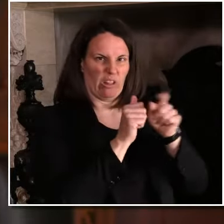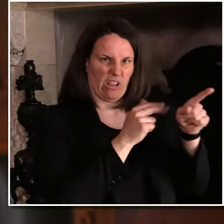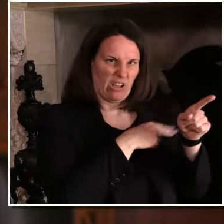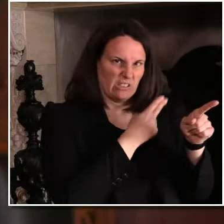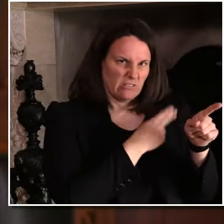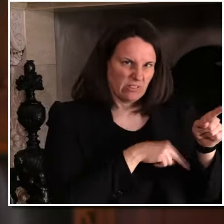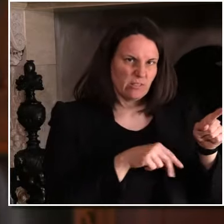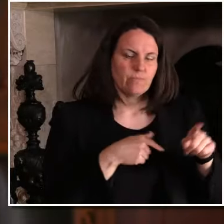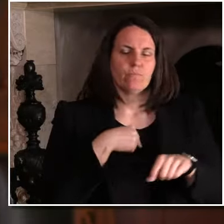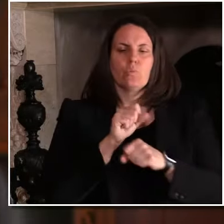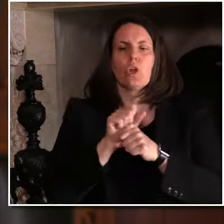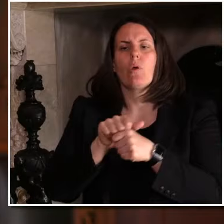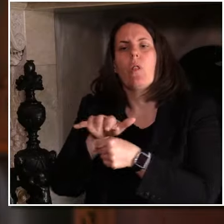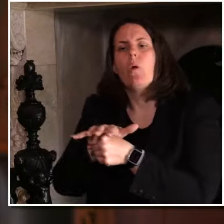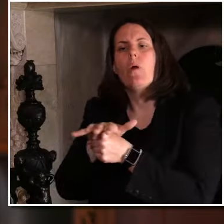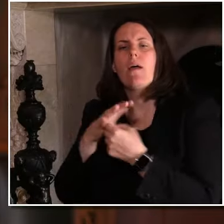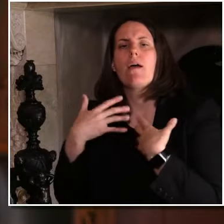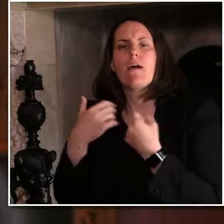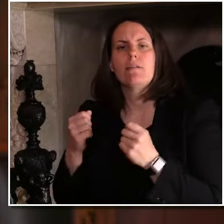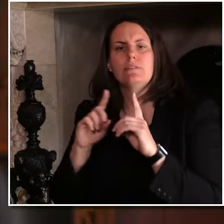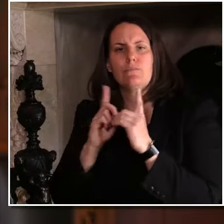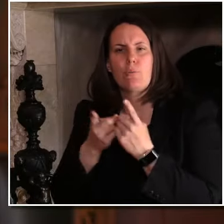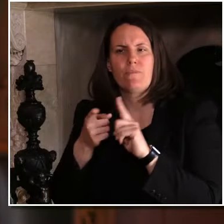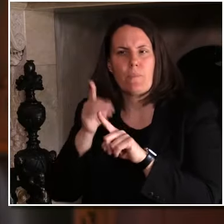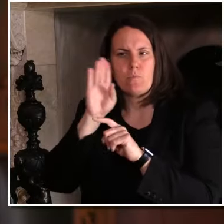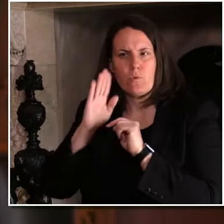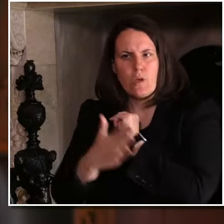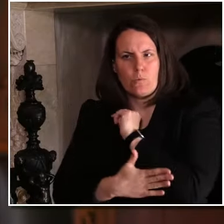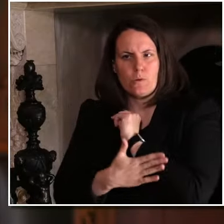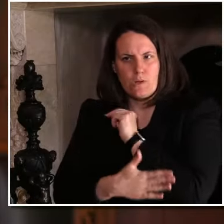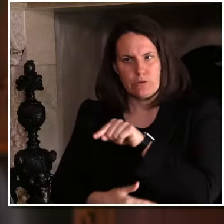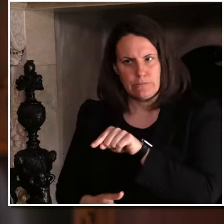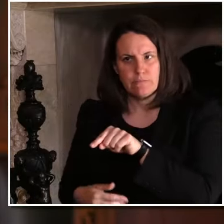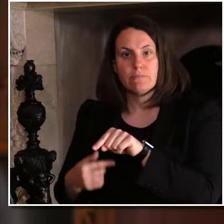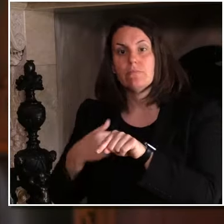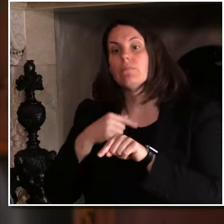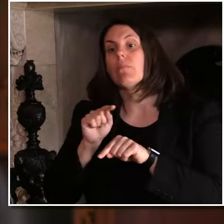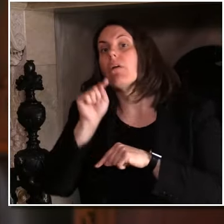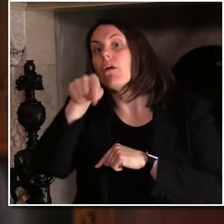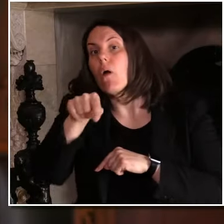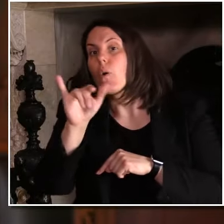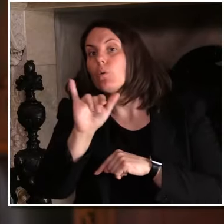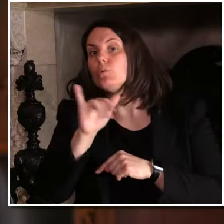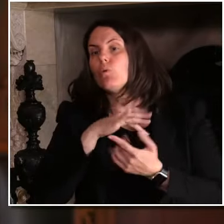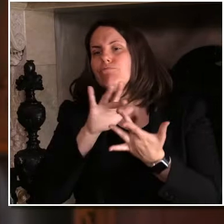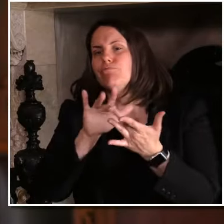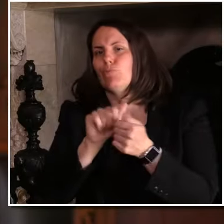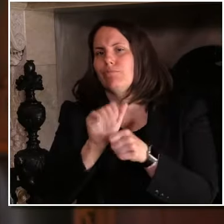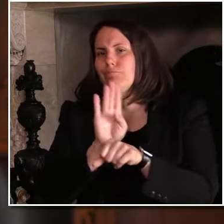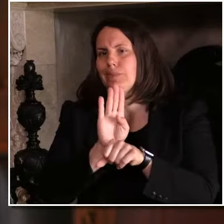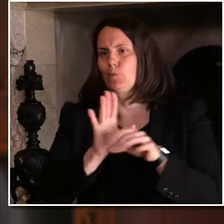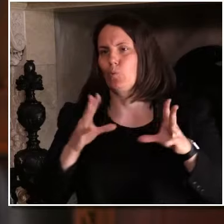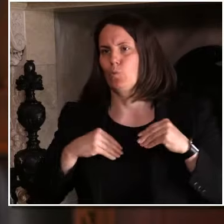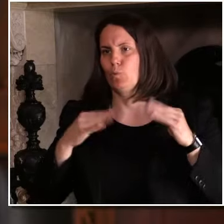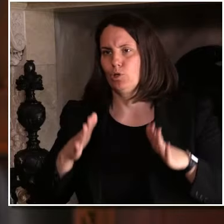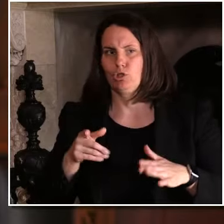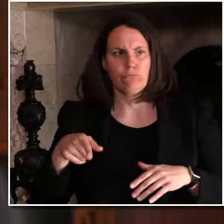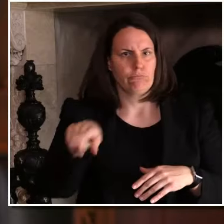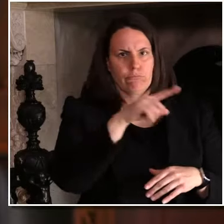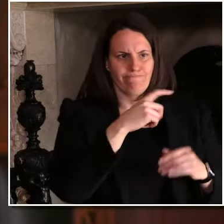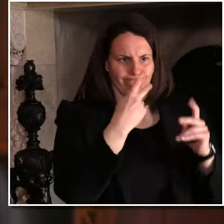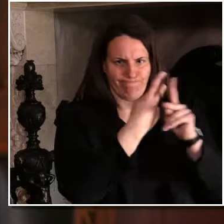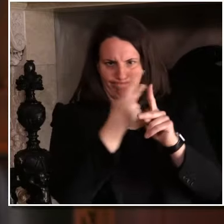in contact with those employers as well. I think we are trying to balance all of these factors as